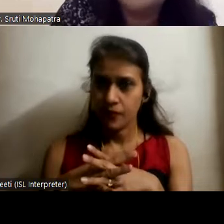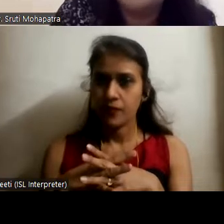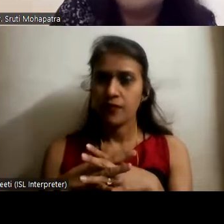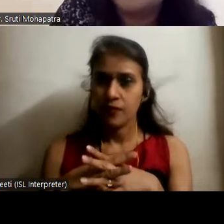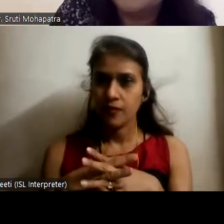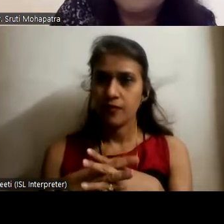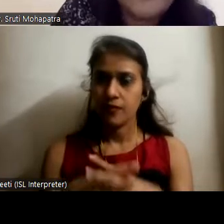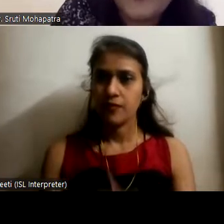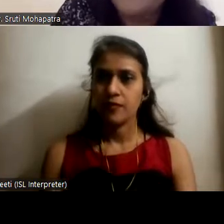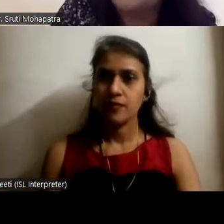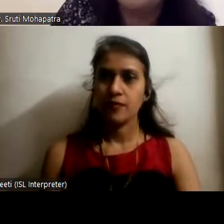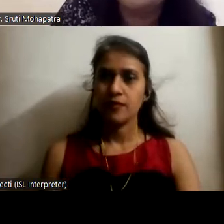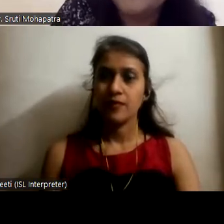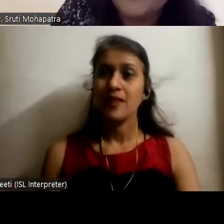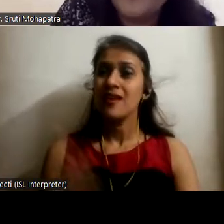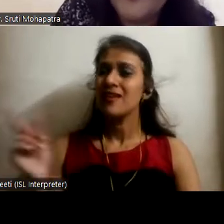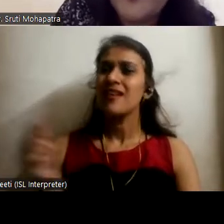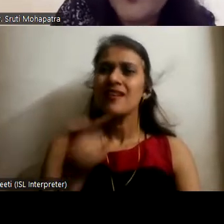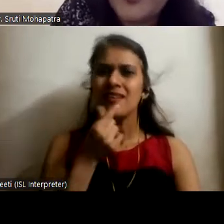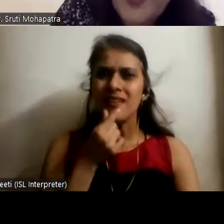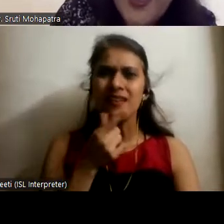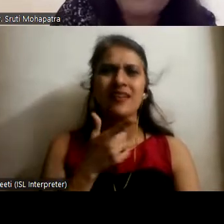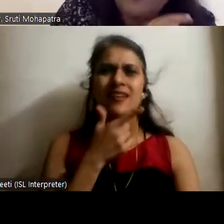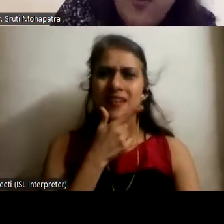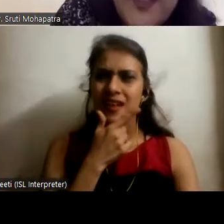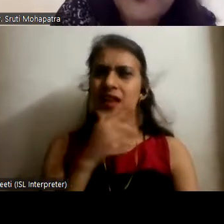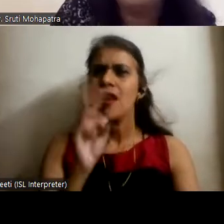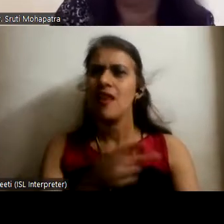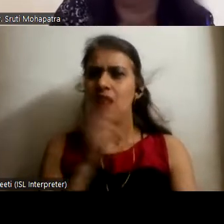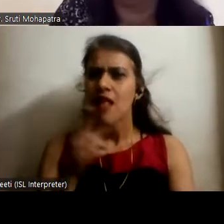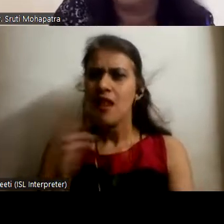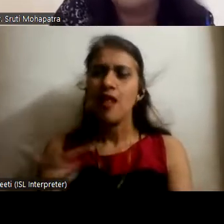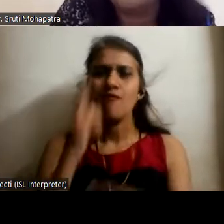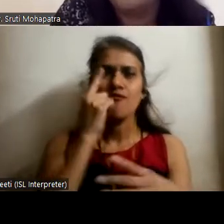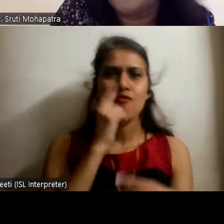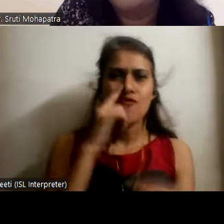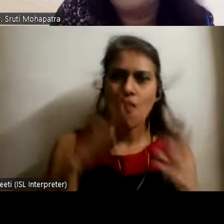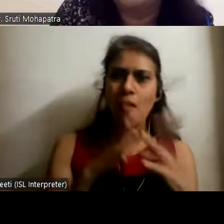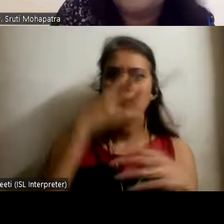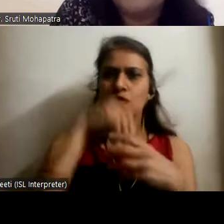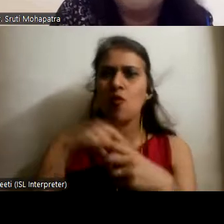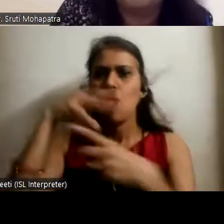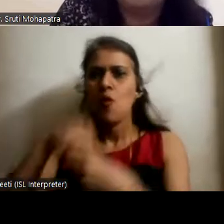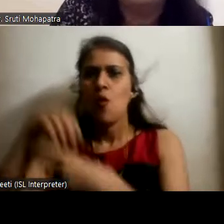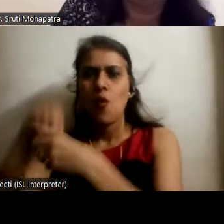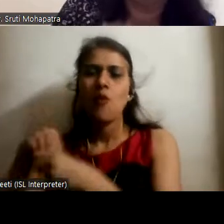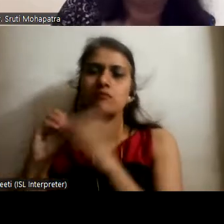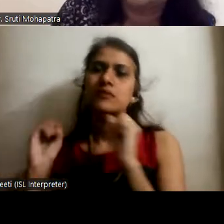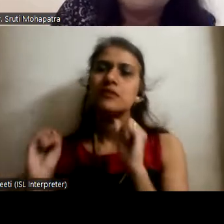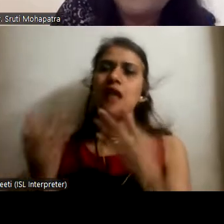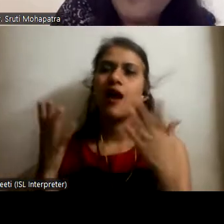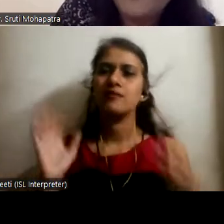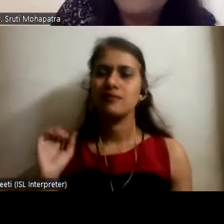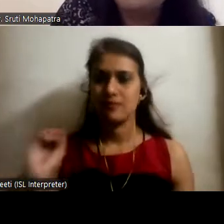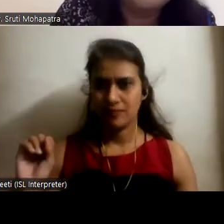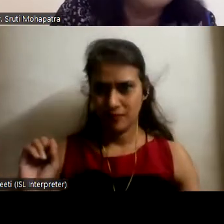of sexuality and gender orientation. And when all these women came together in one big group, they